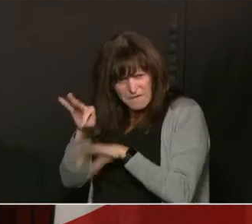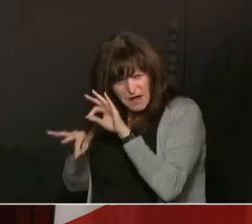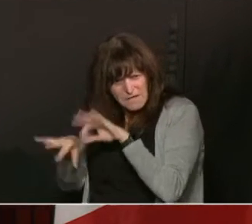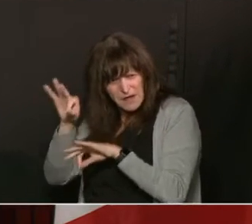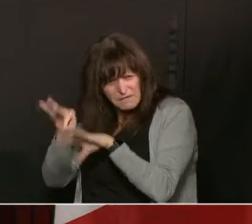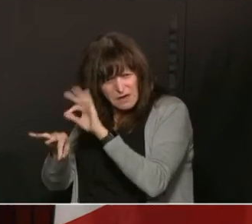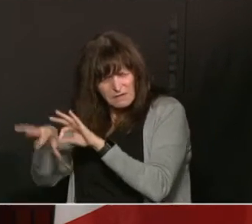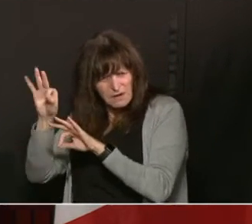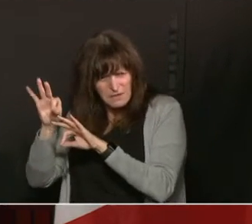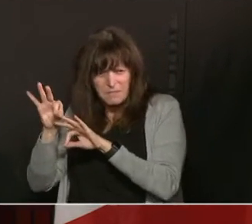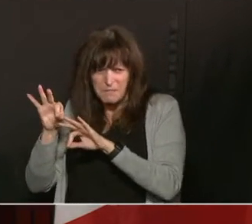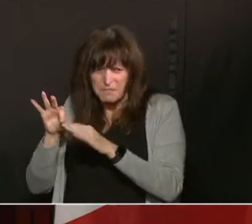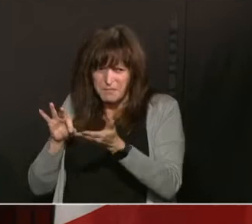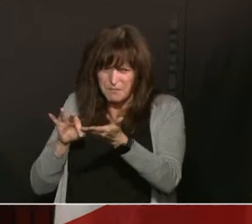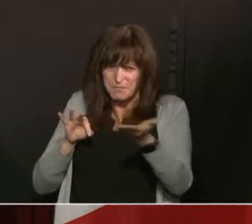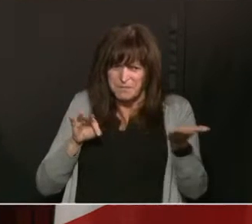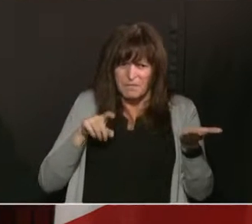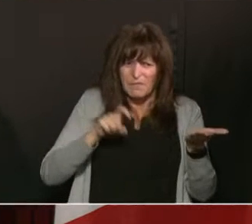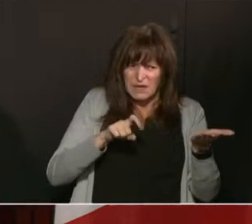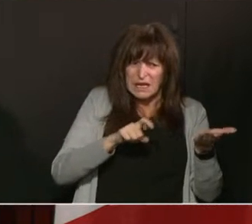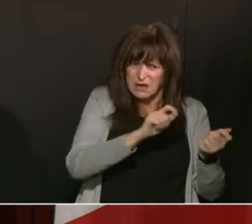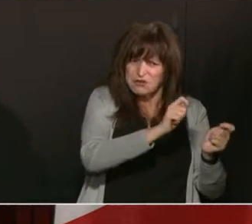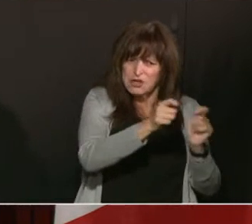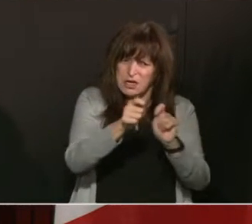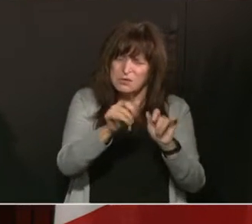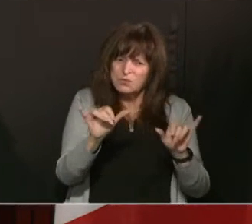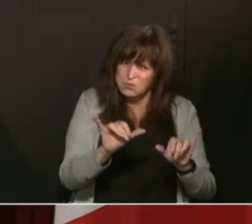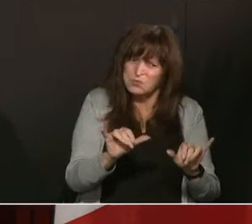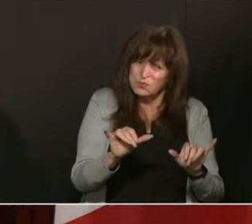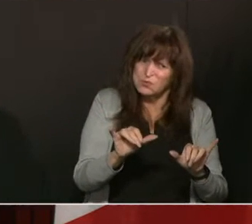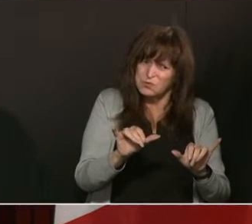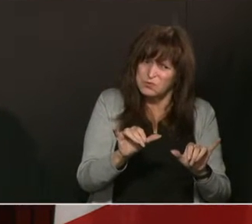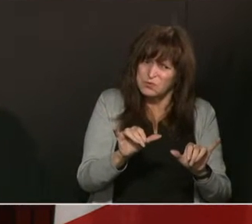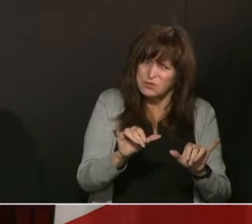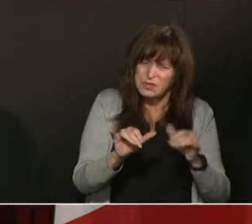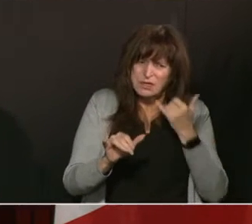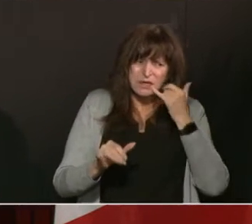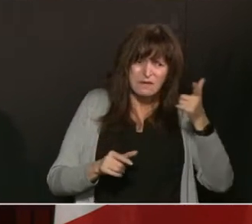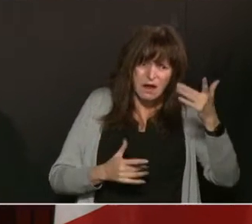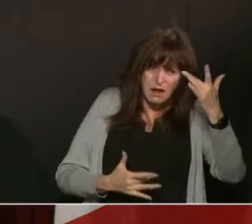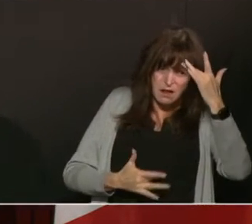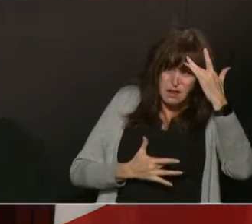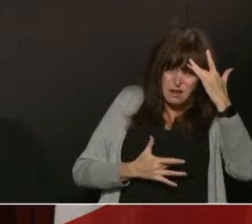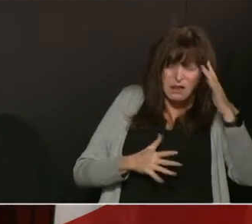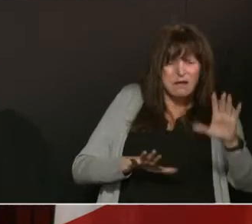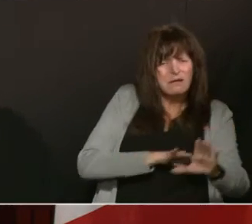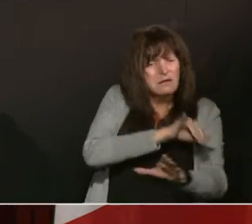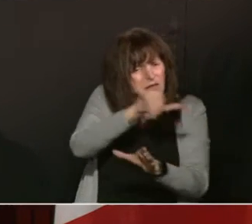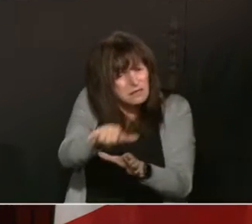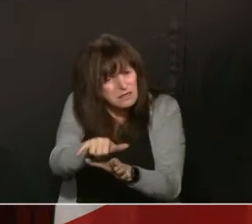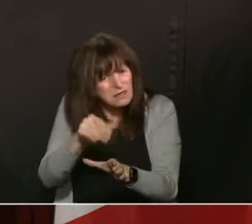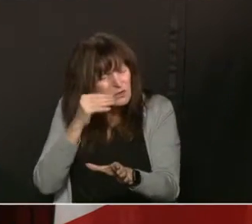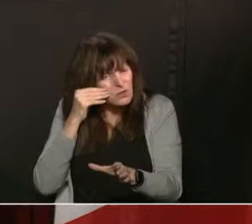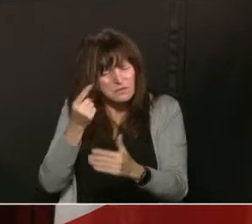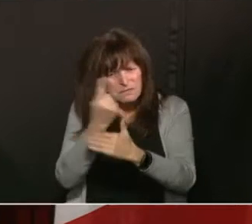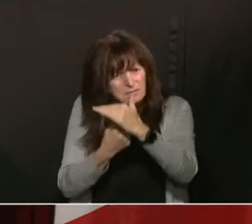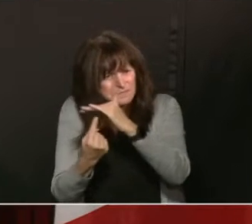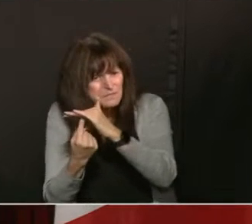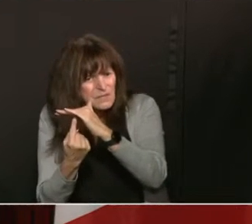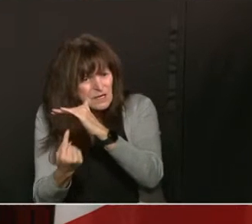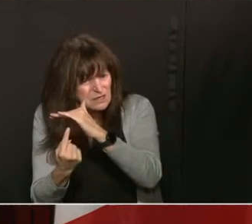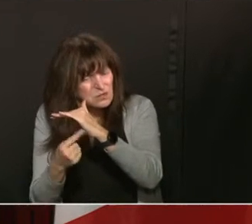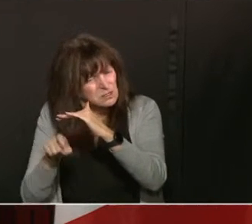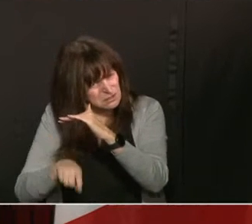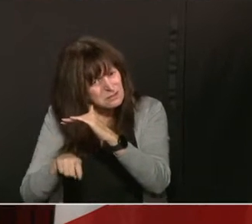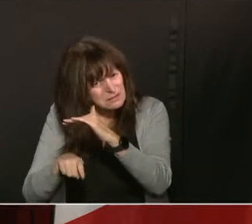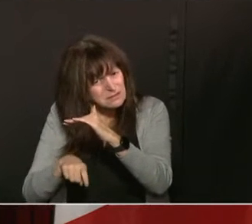efforts to test, to trace, and to isolate individuals with this virus, and ensuring resources are focused